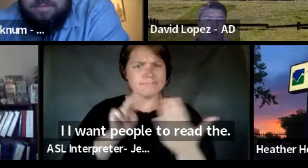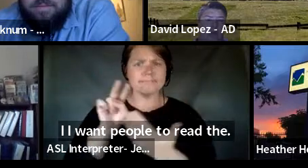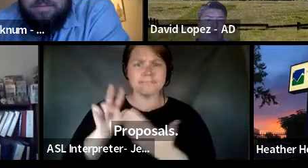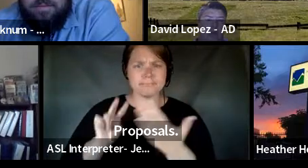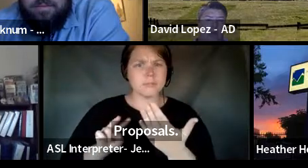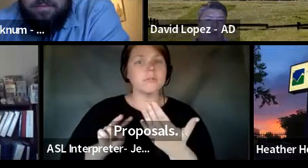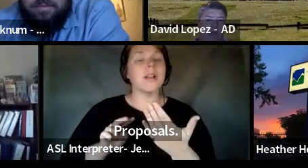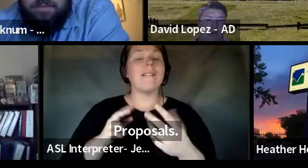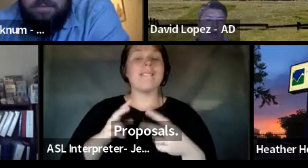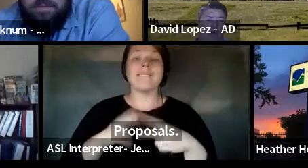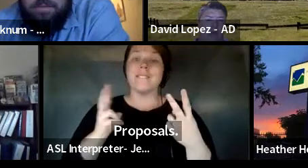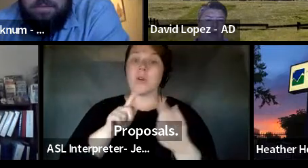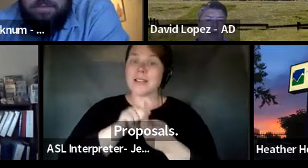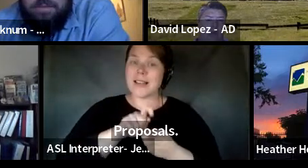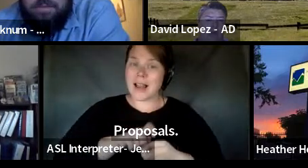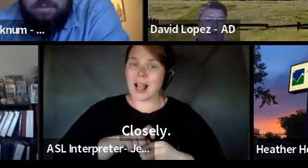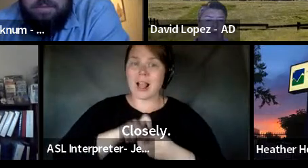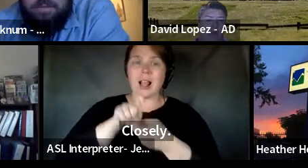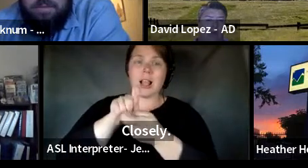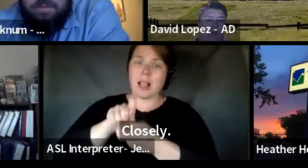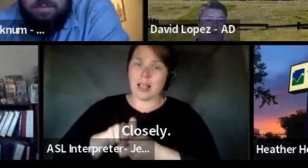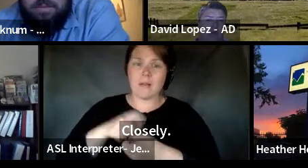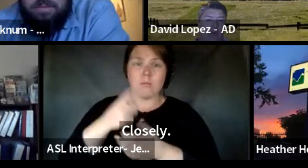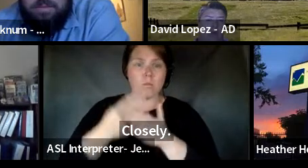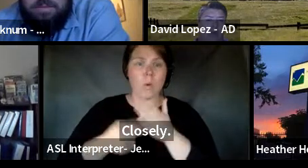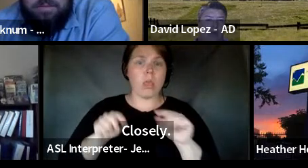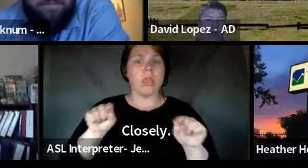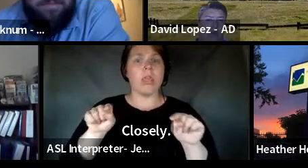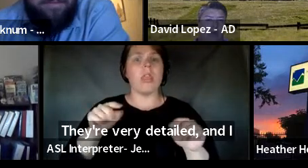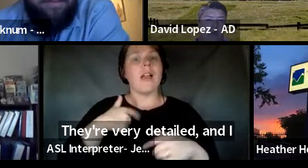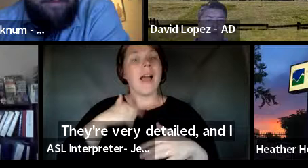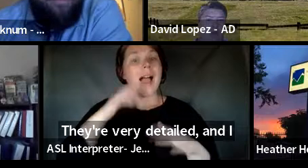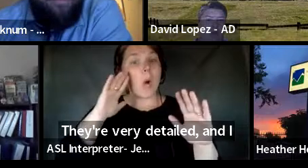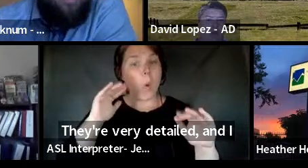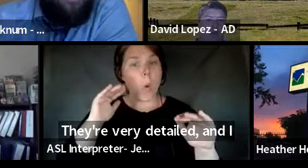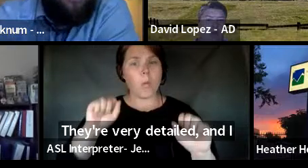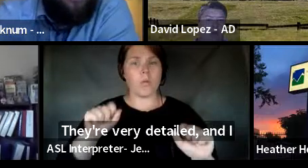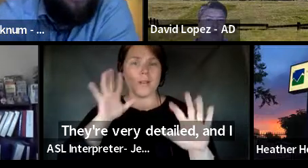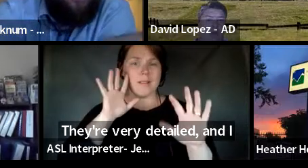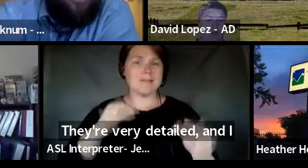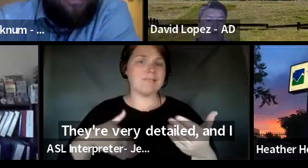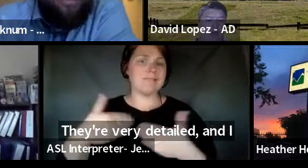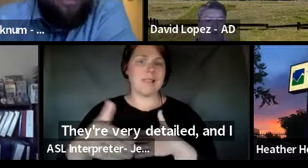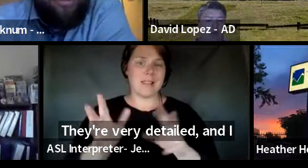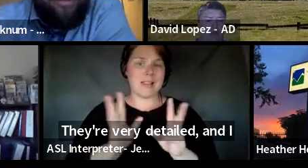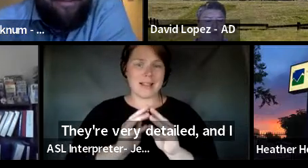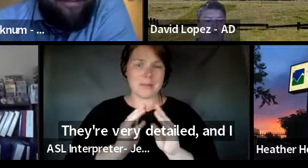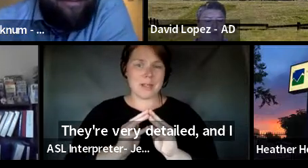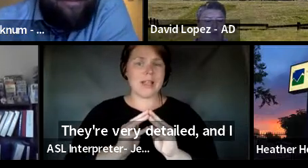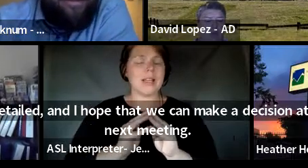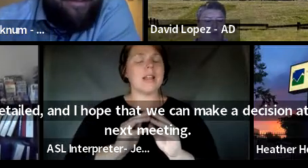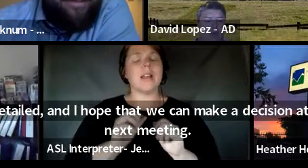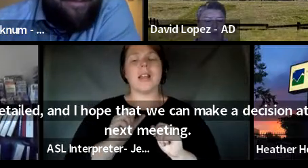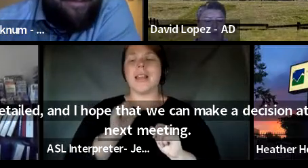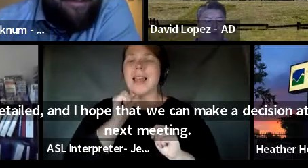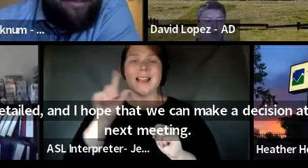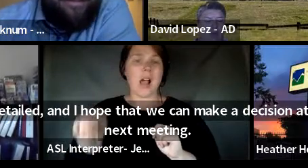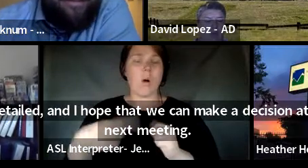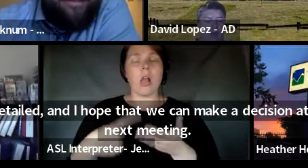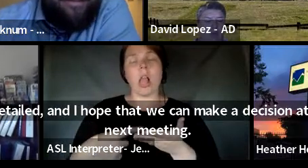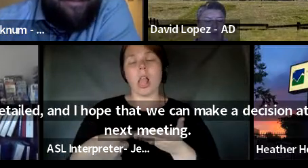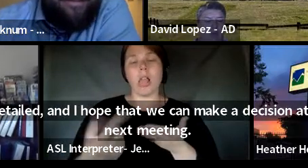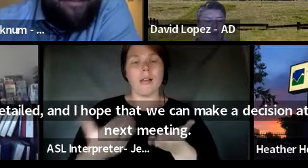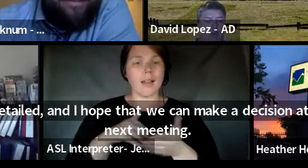They're very detailed, and I hope that we can make a decision at the next meeting and not just talk about it. If